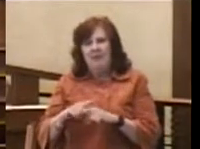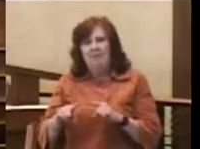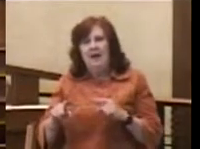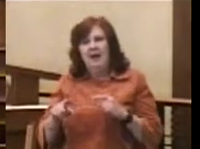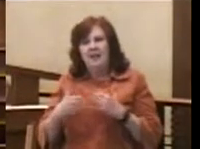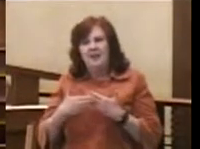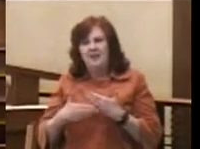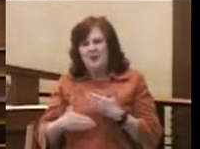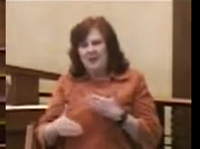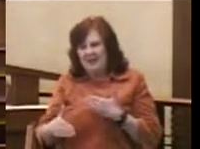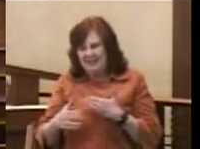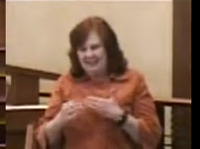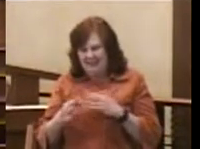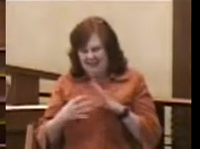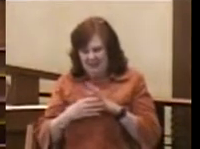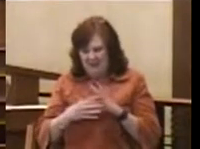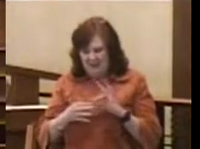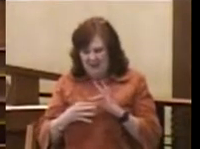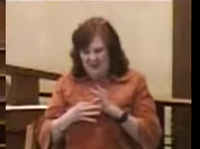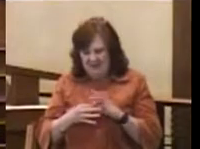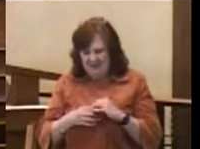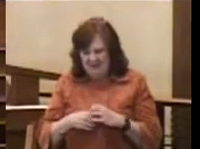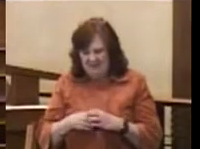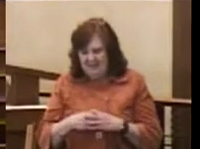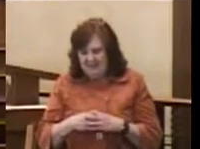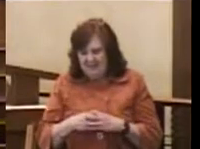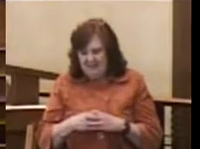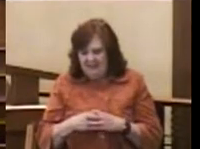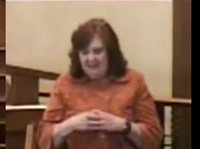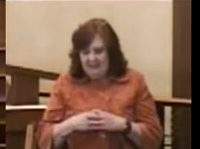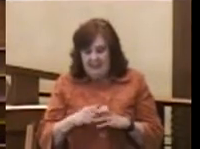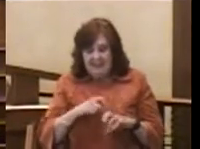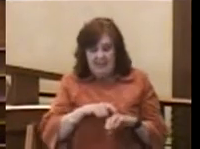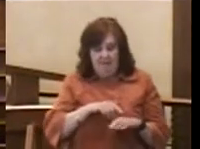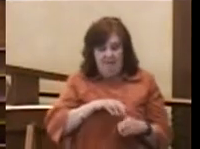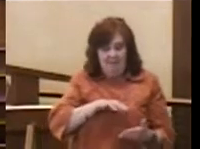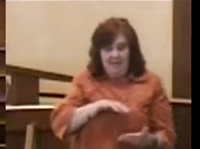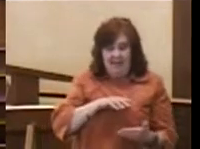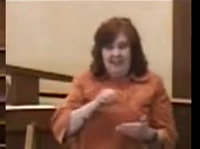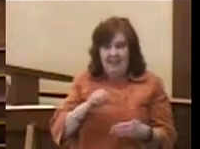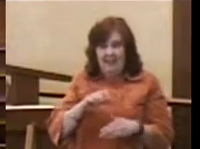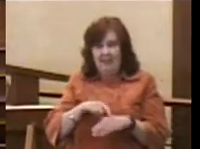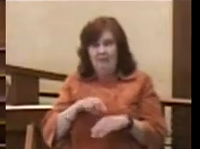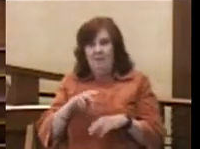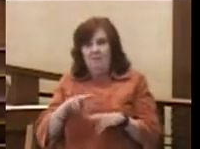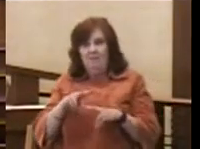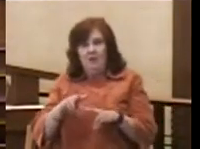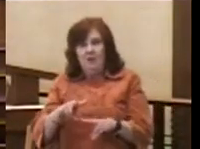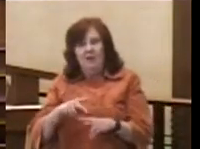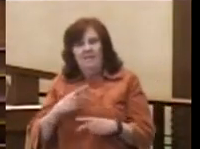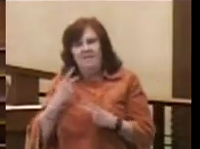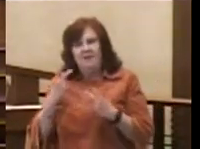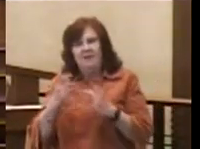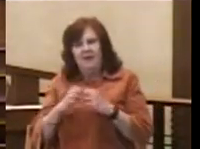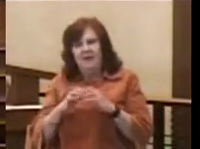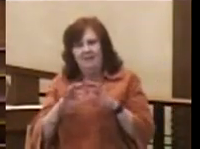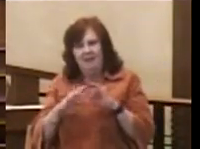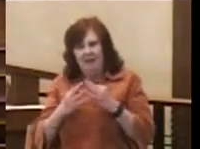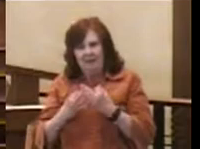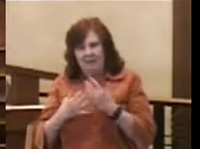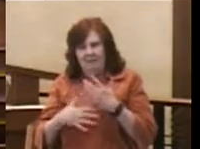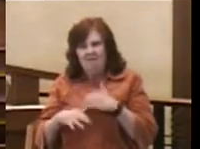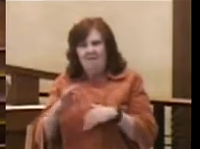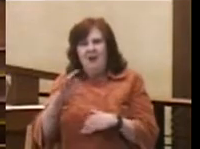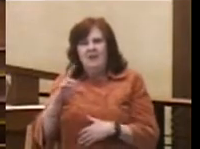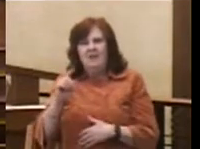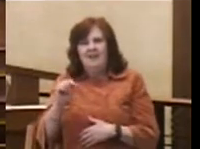rest of the story. Between the time of his death and the time of his funeral, I visited with his family and found out